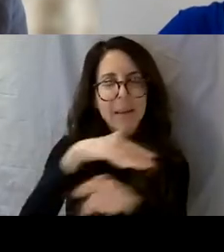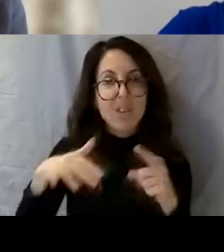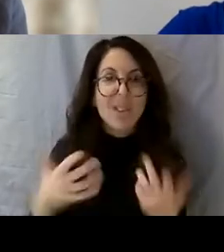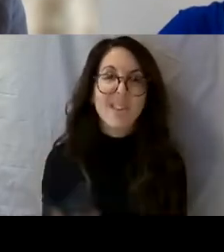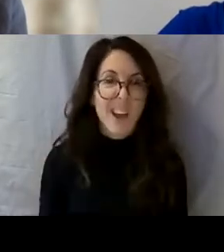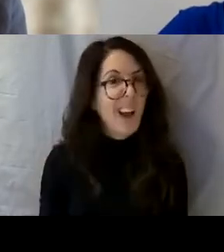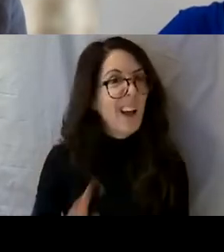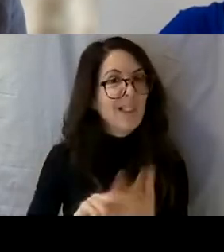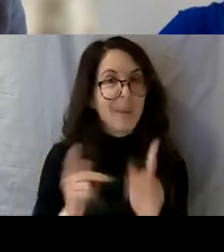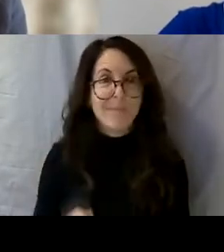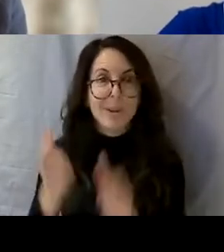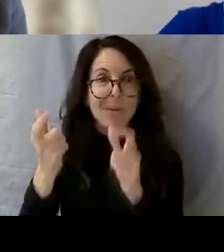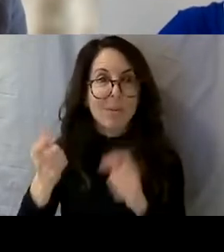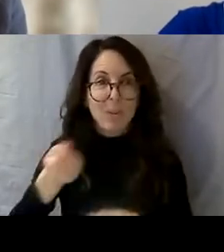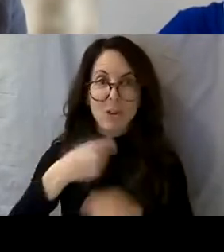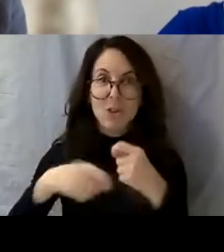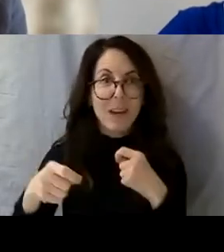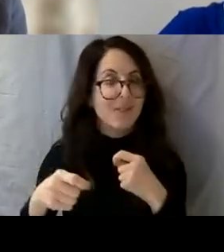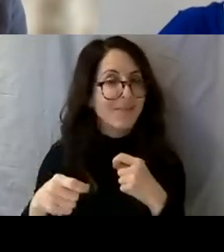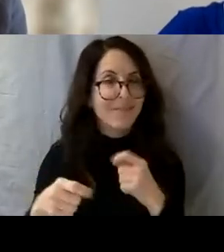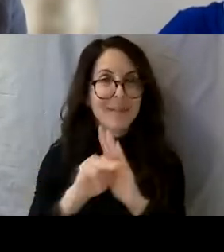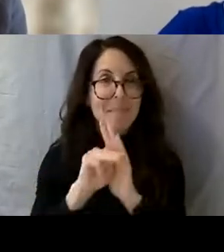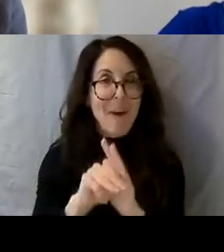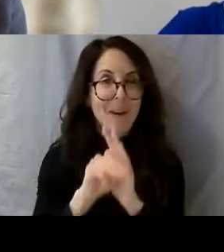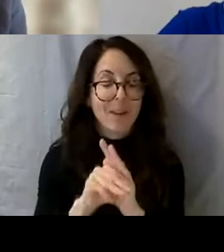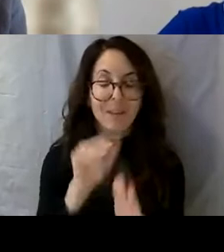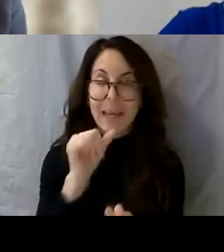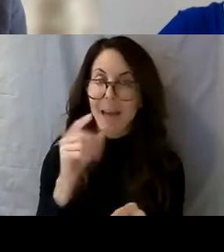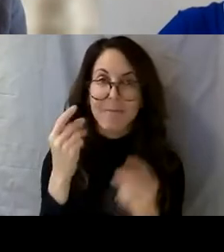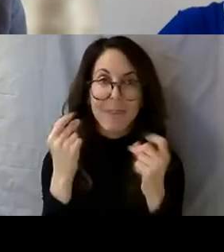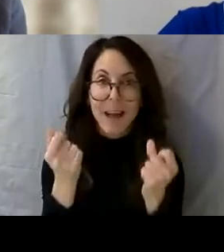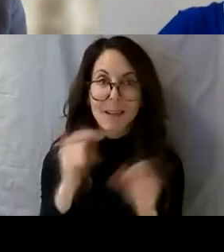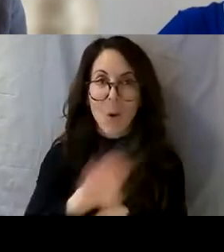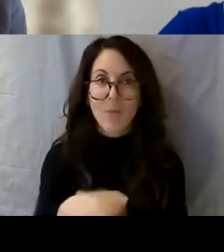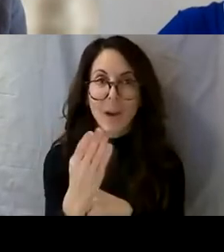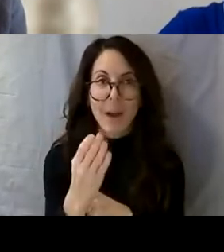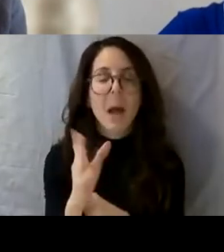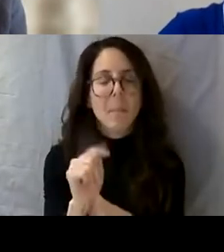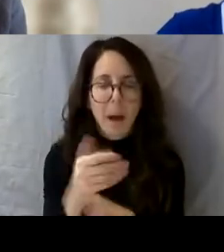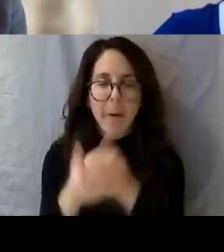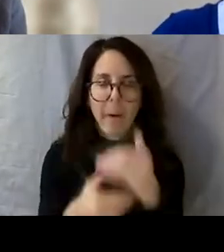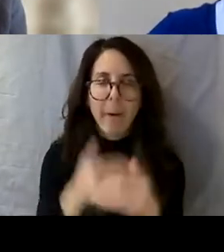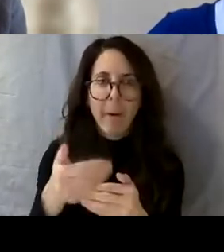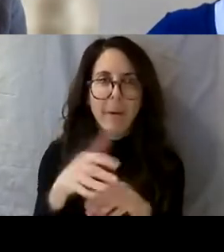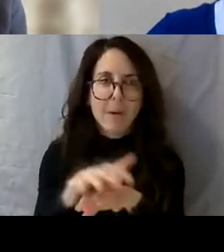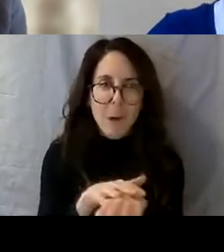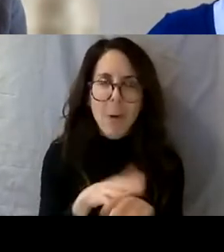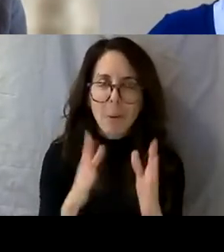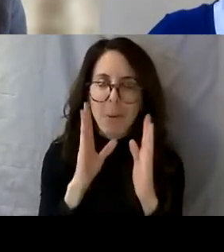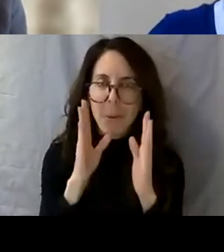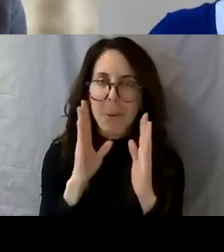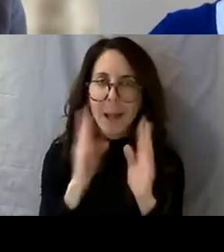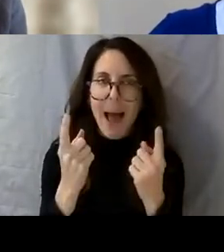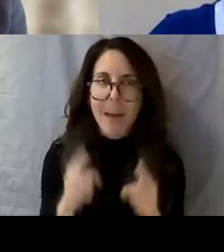total rethink of the model. It will take time, but I think it needs to happen. I think I'll leave it at that